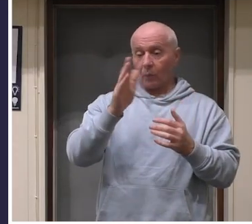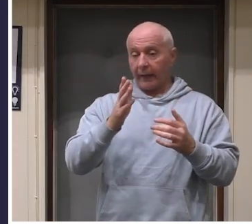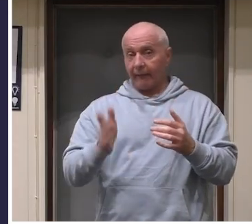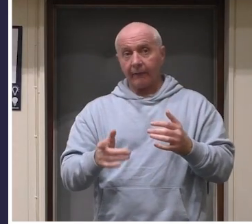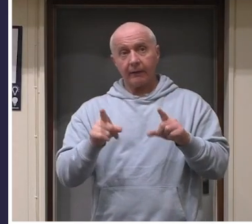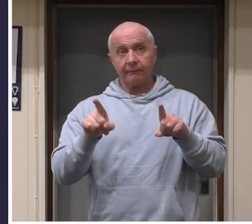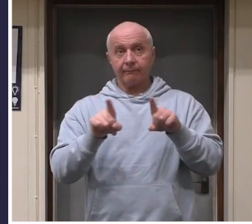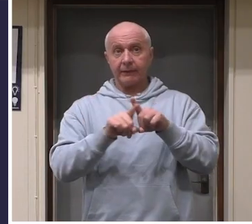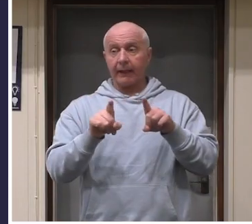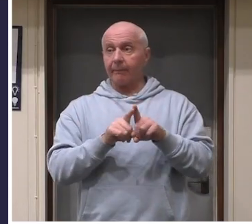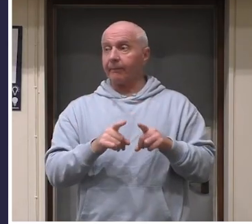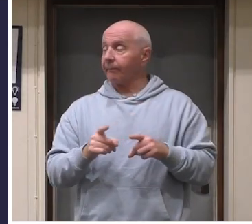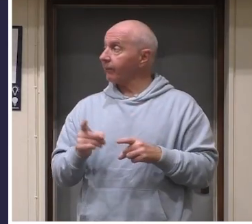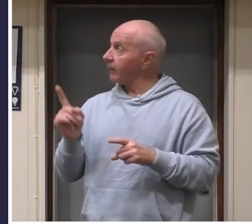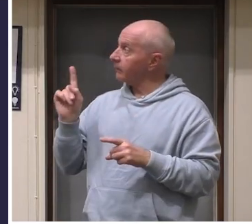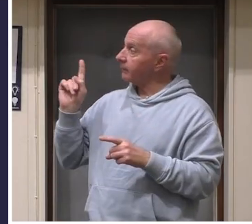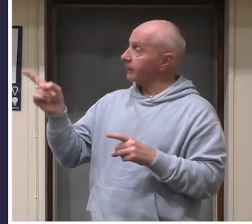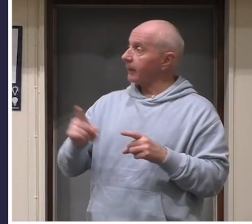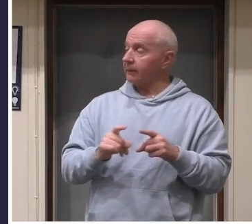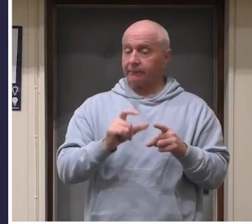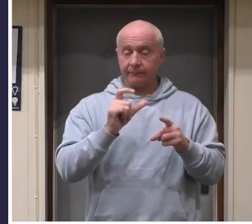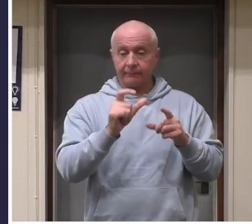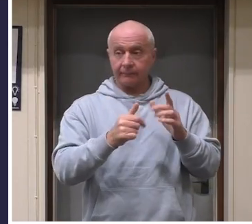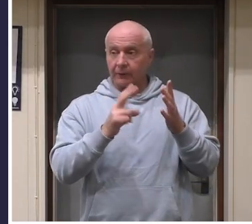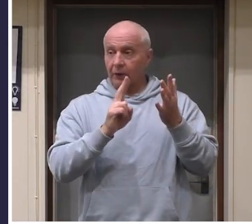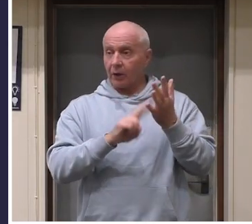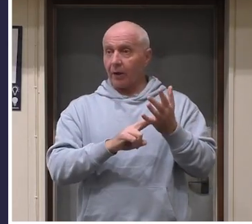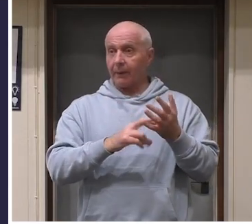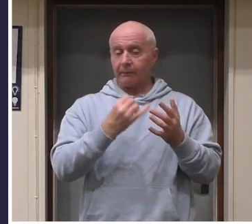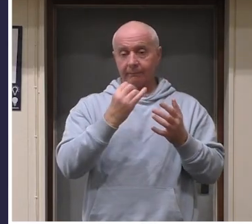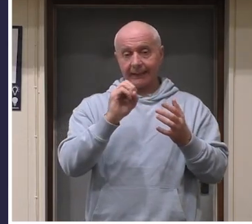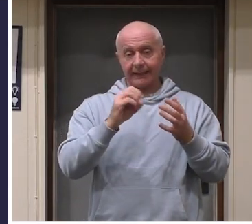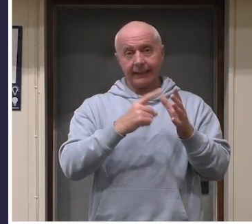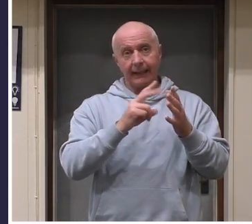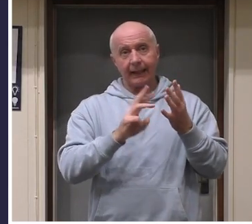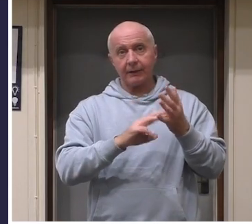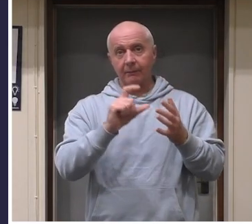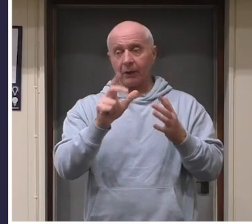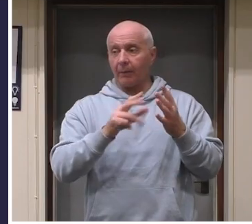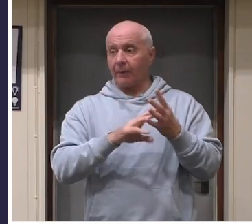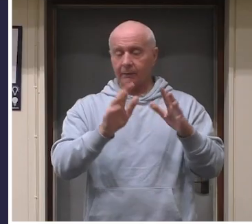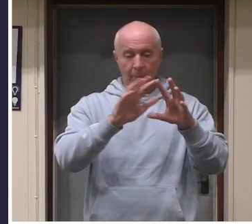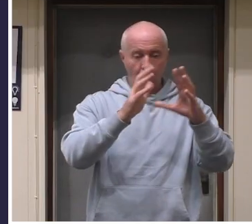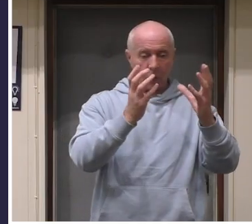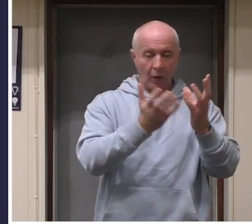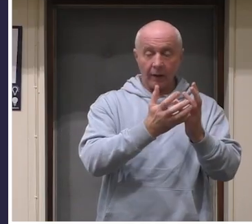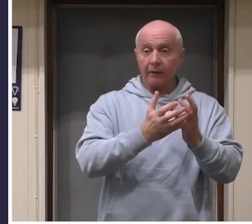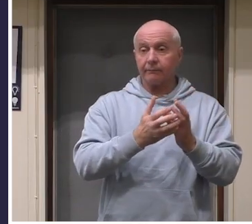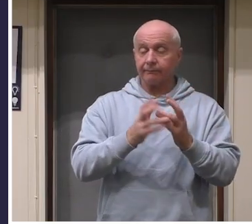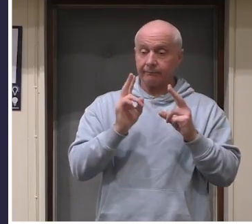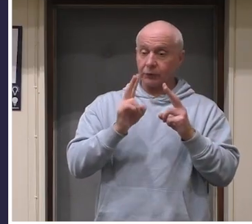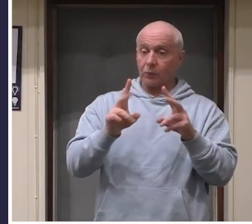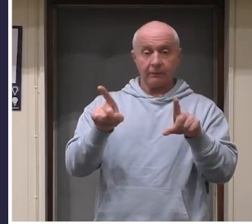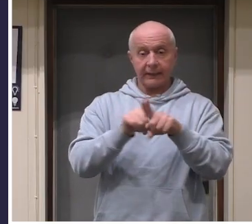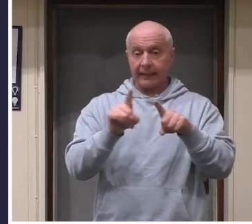well. Then they did it with fullerene, which is carbon 60 atoms of carbon in a ball structure, and they saw